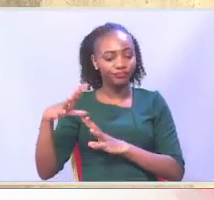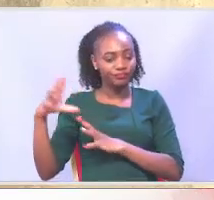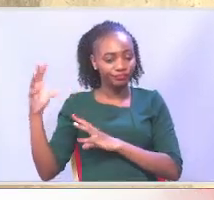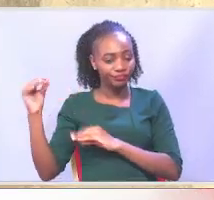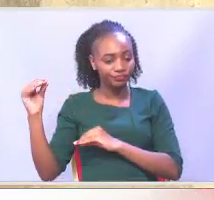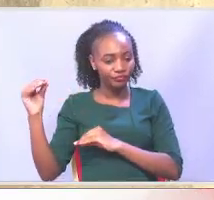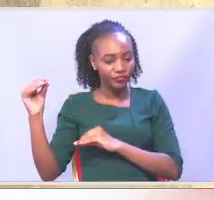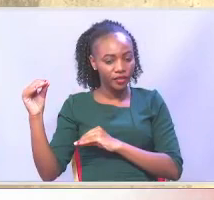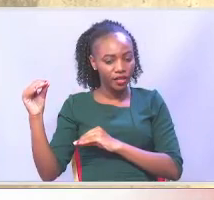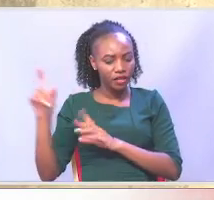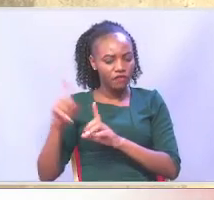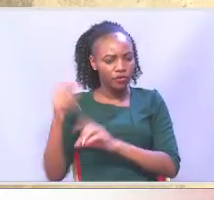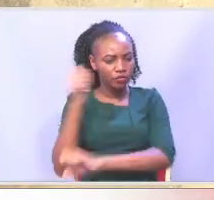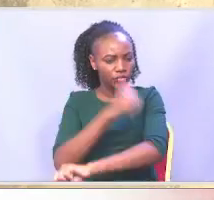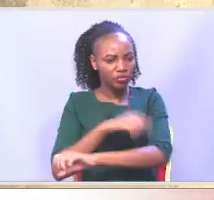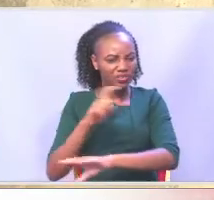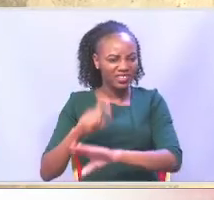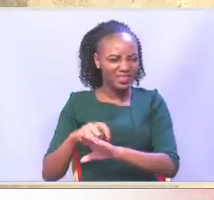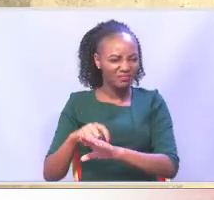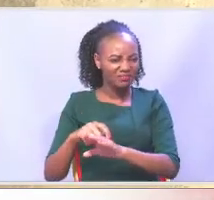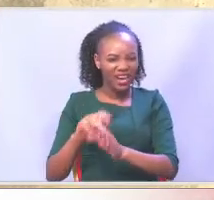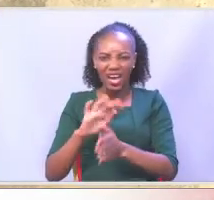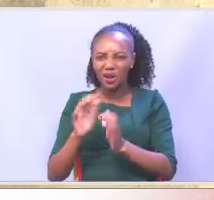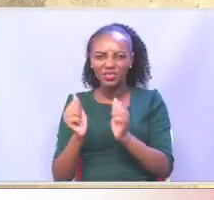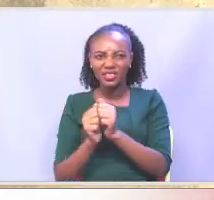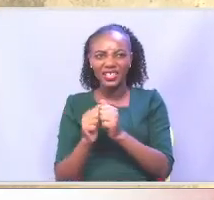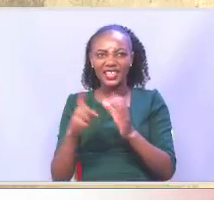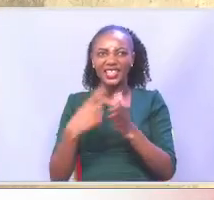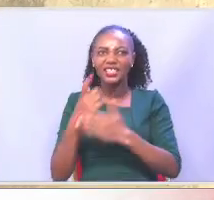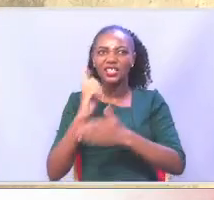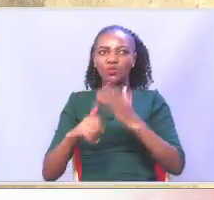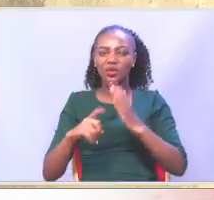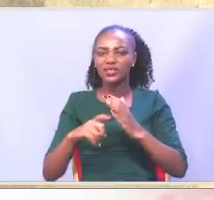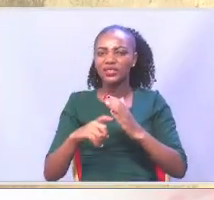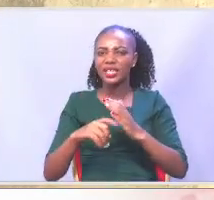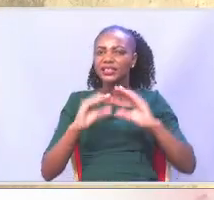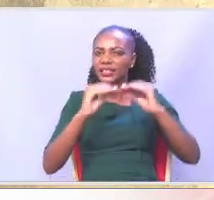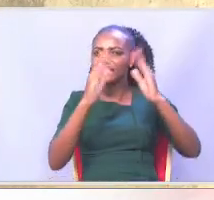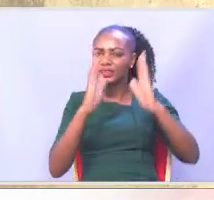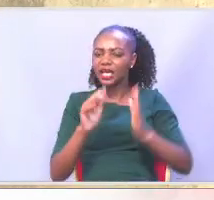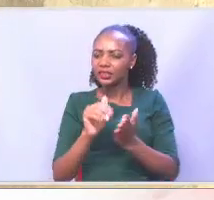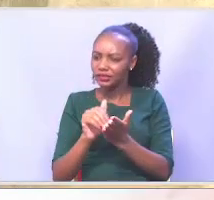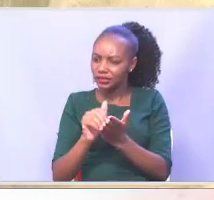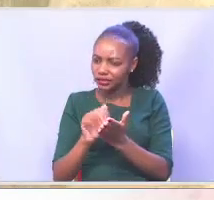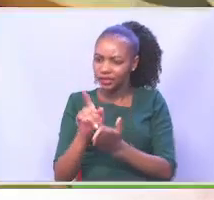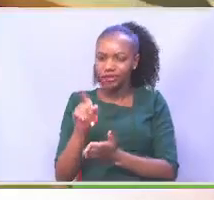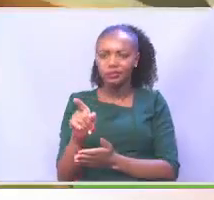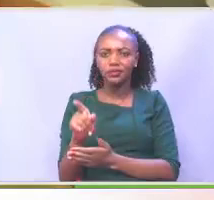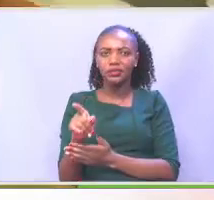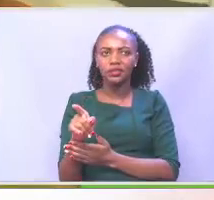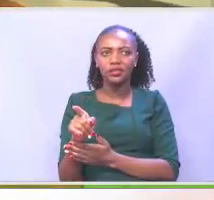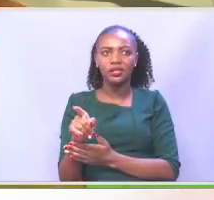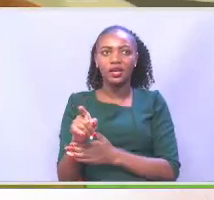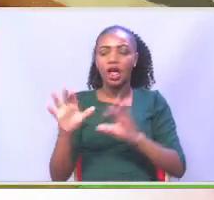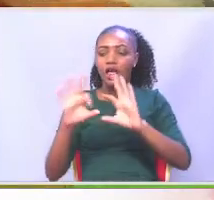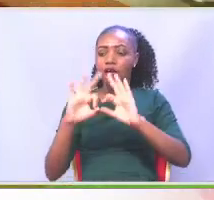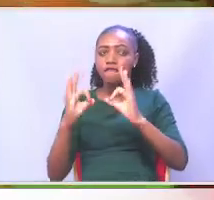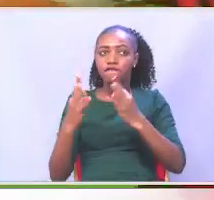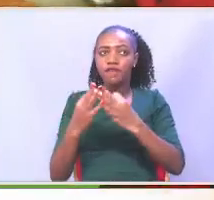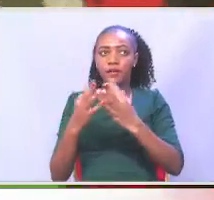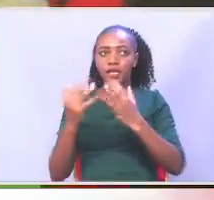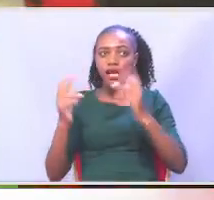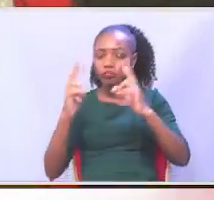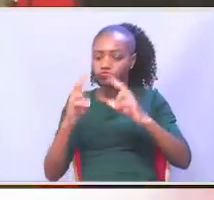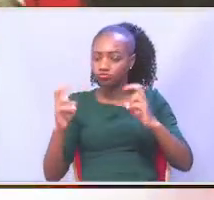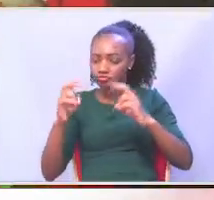Hata ako kitu saine alitoka shule. Akasema ati mwalimu ndiye alimtu kumtuma. The family has since been